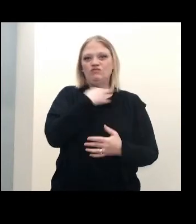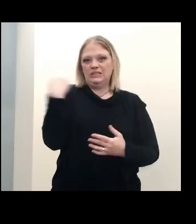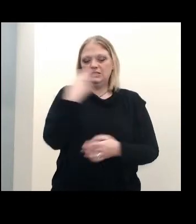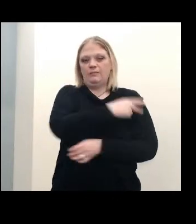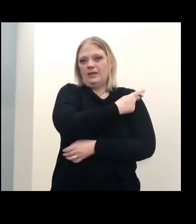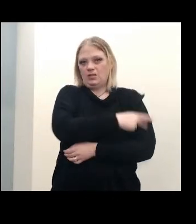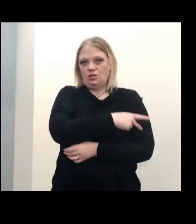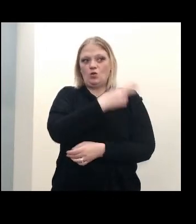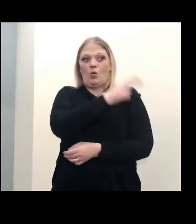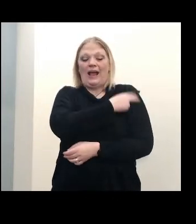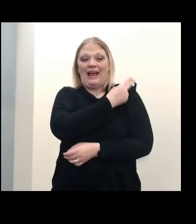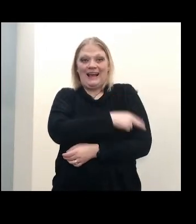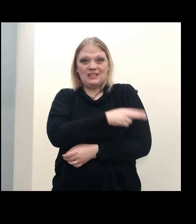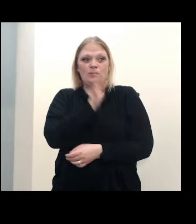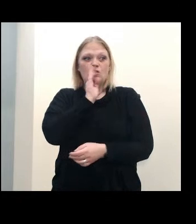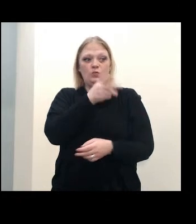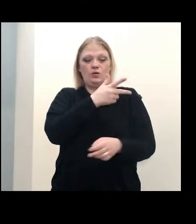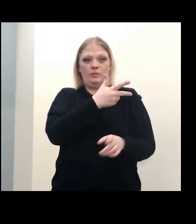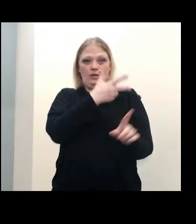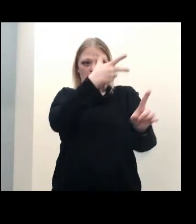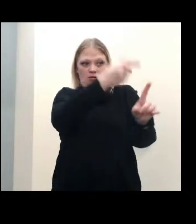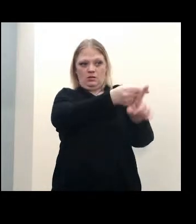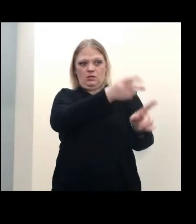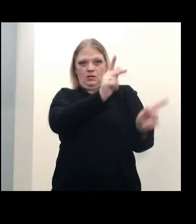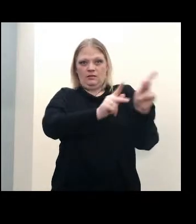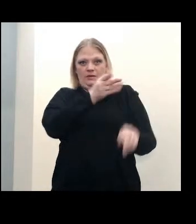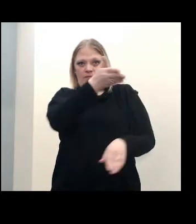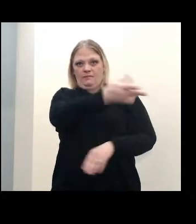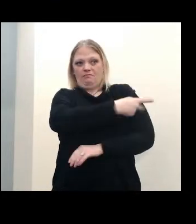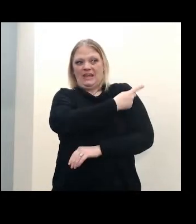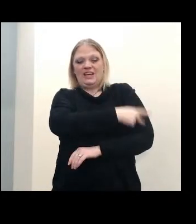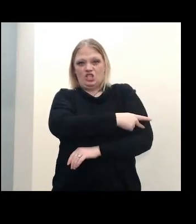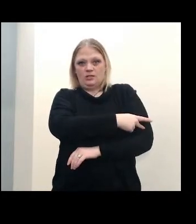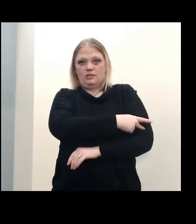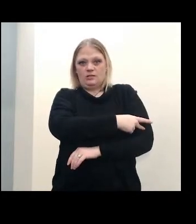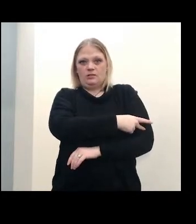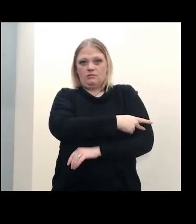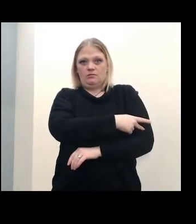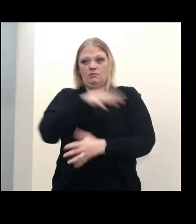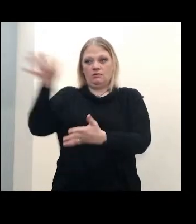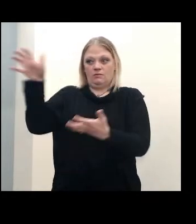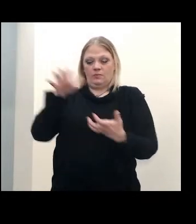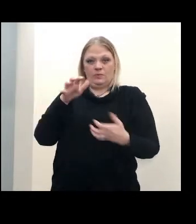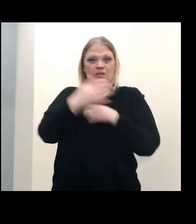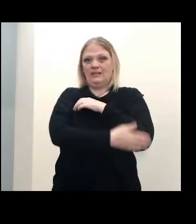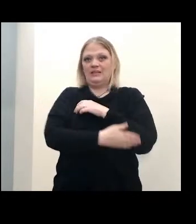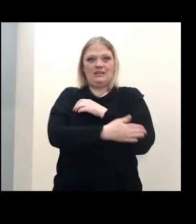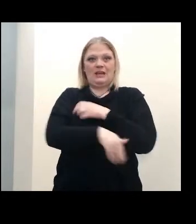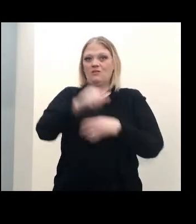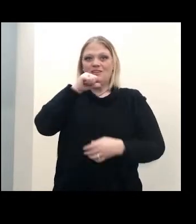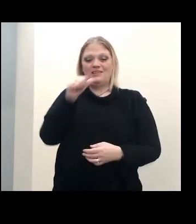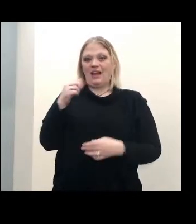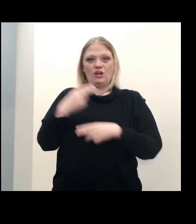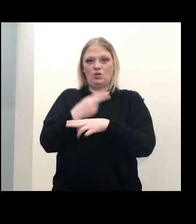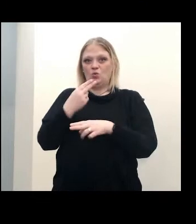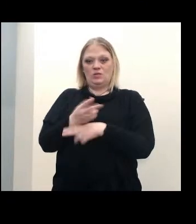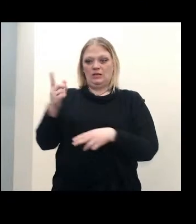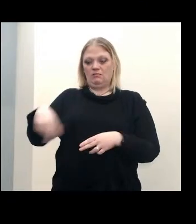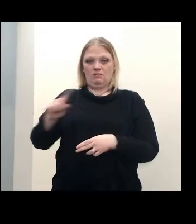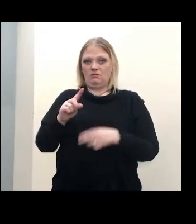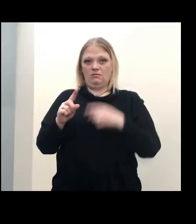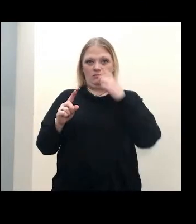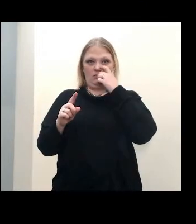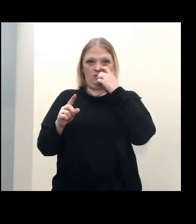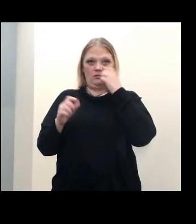be immunizing those individuals who are their patients with this allotment. The county will not be immunizing those people